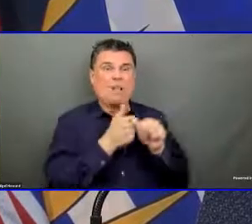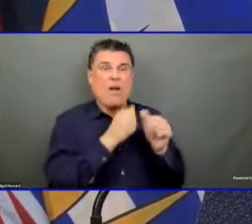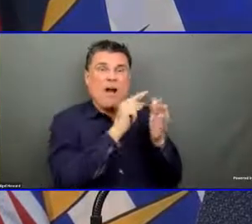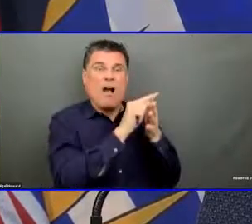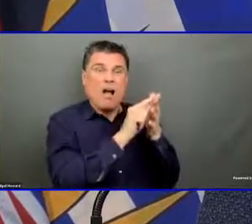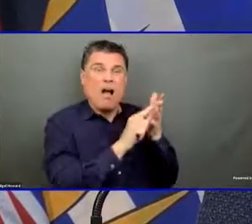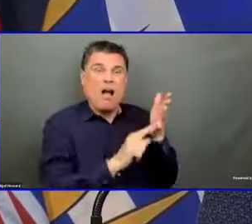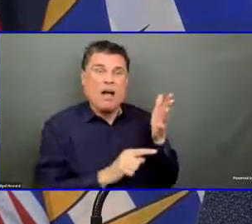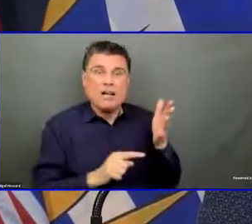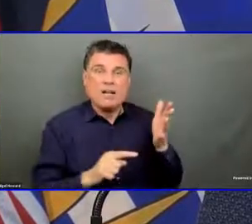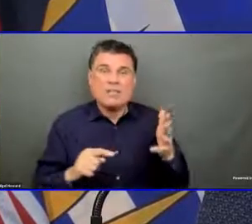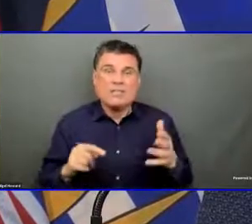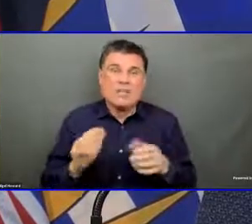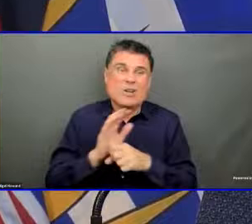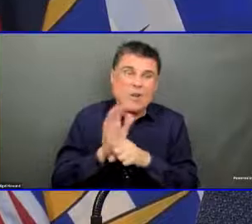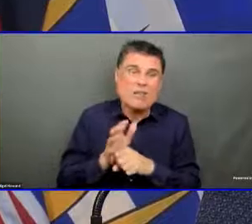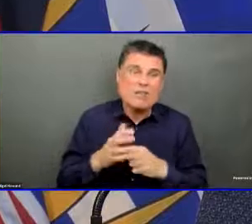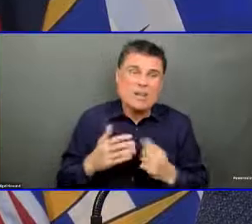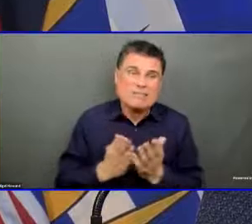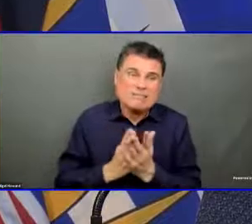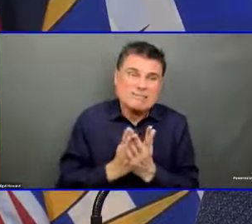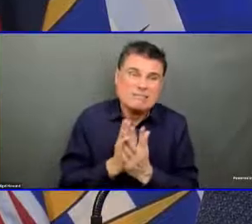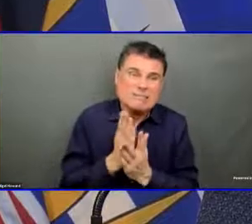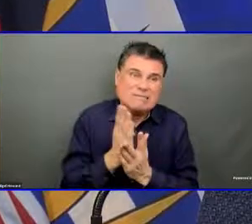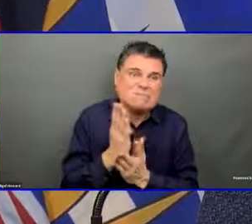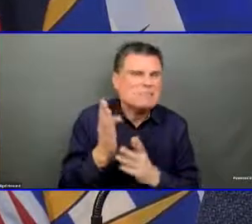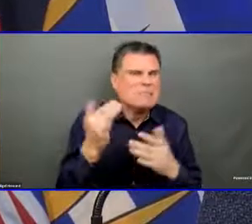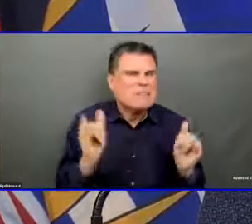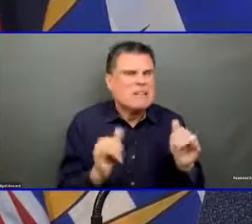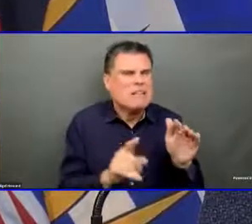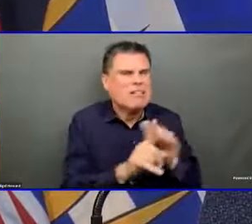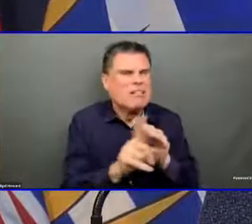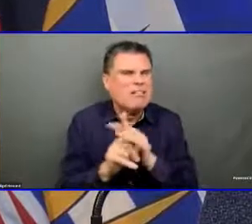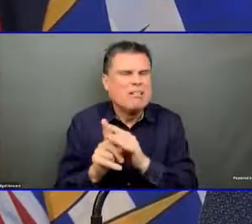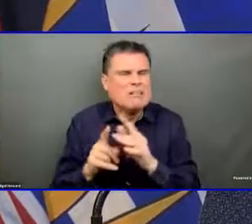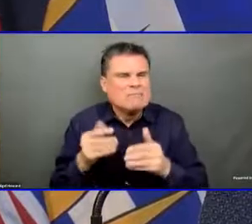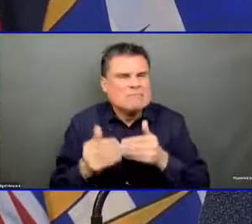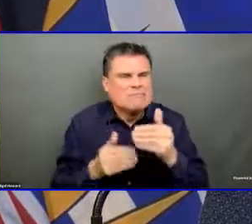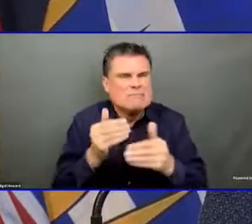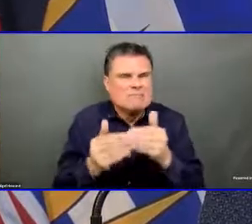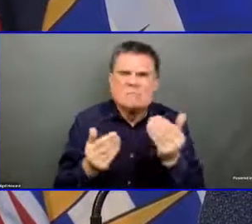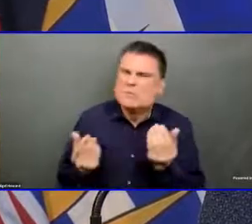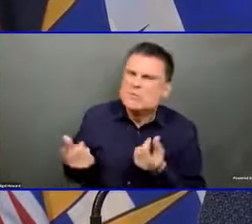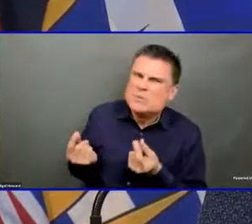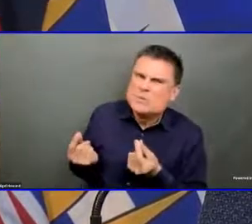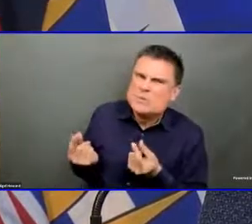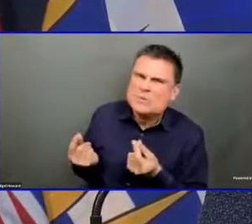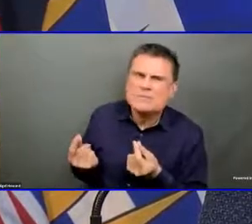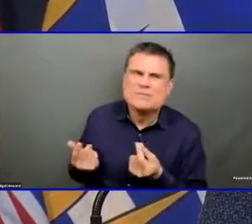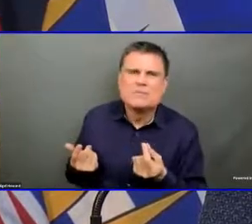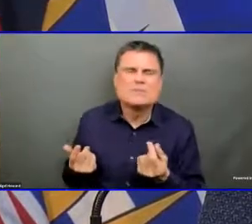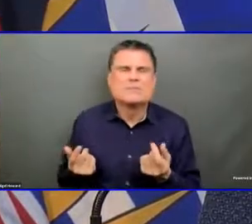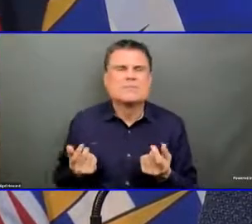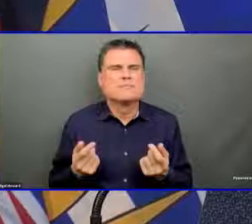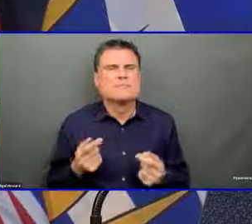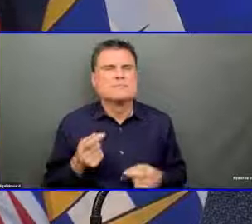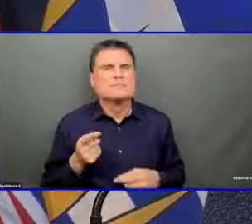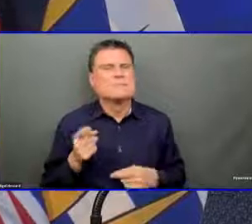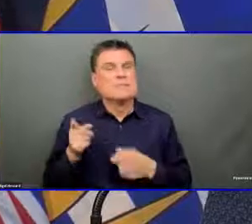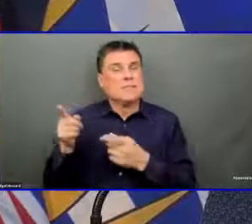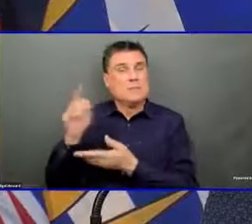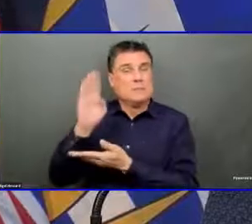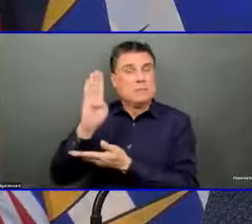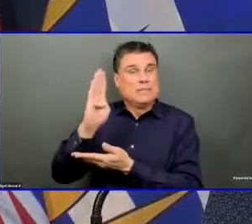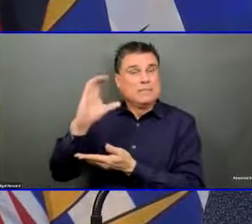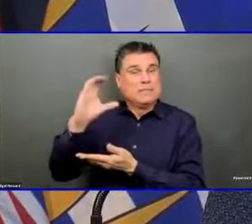disease around sort of mortality and morbidity. But talking to the BC CDC, it sounds like they don't really have a good handle yet on how many